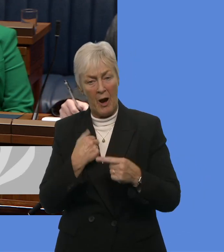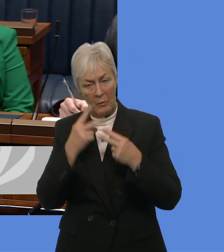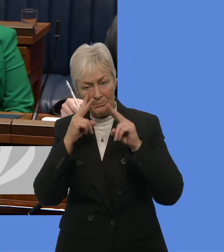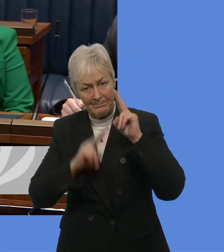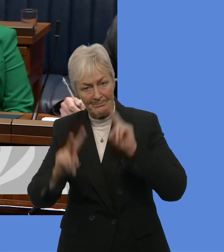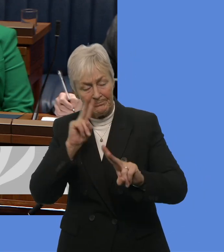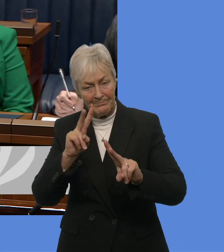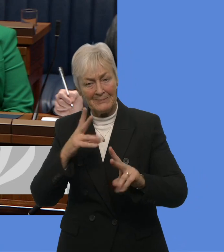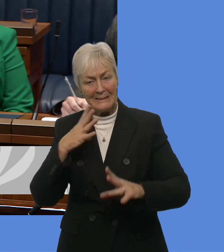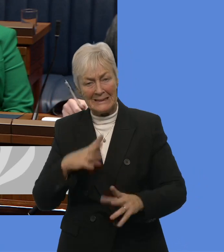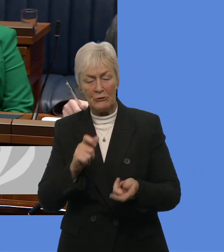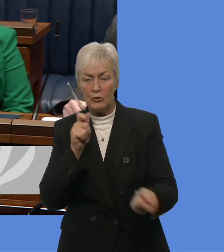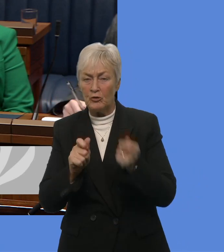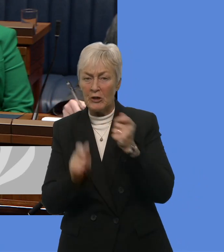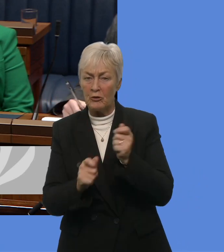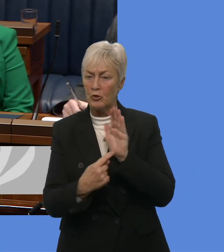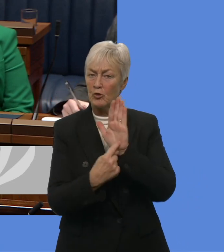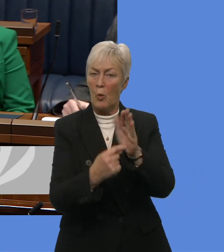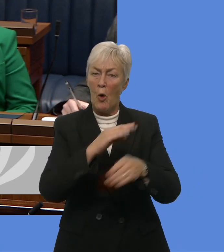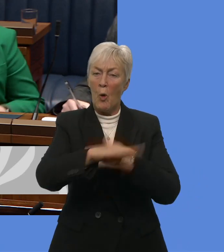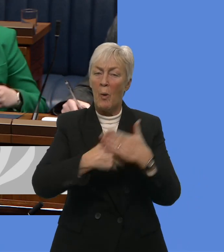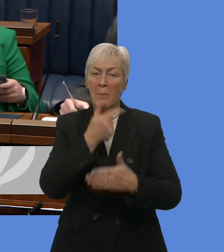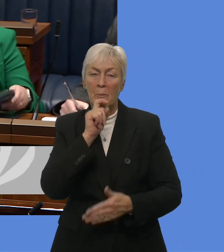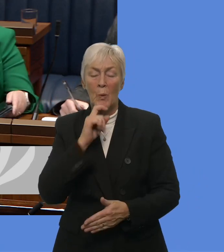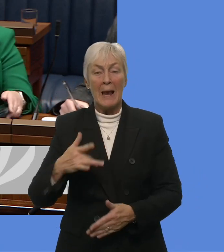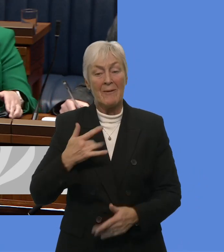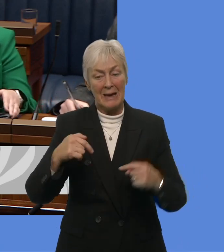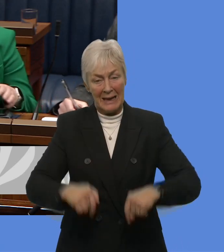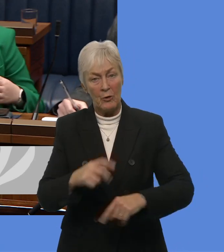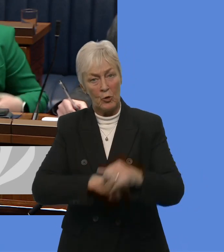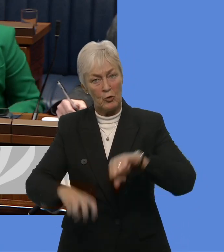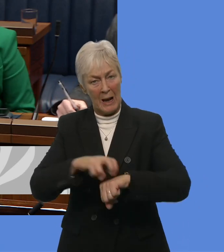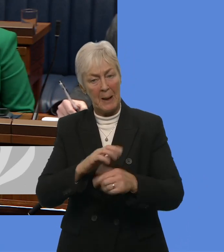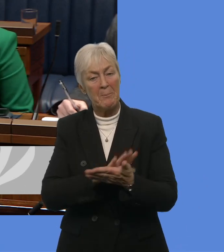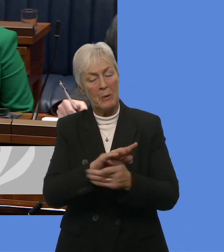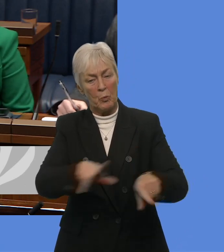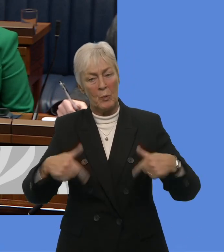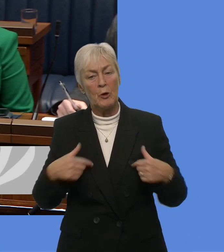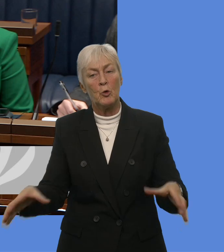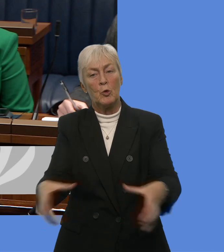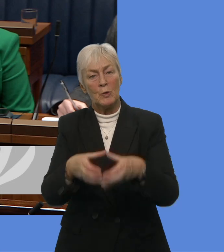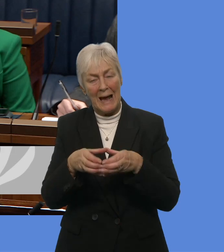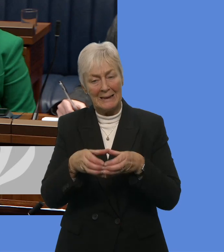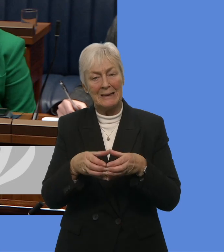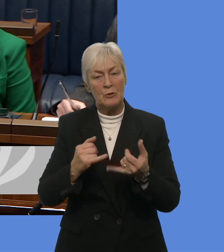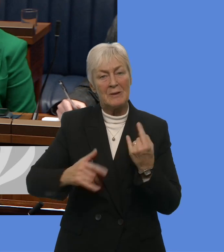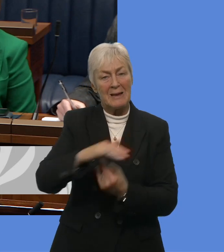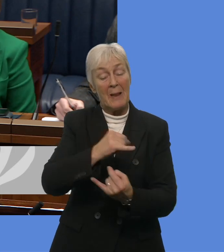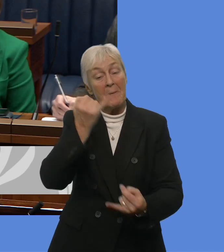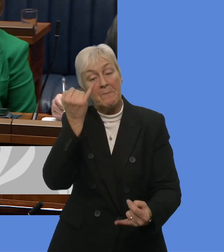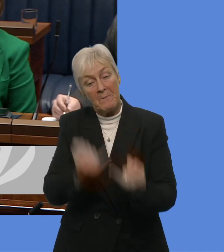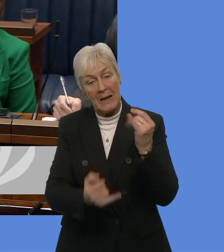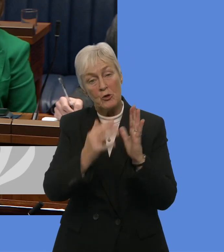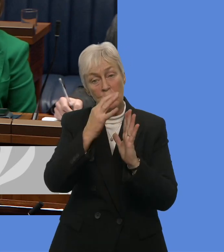relations effectively engages all of those who live here and creates a truly united society. The final draft of the Together Building